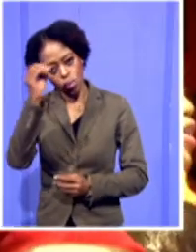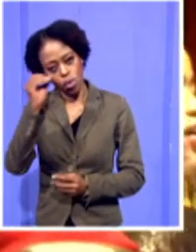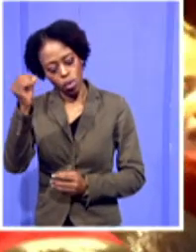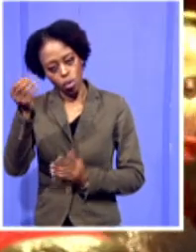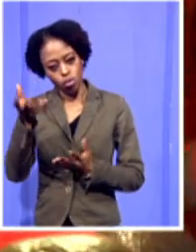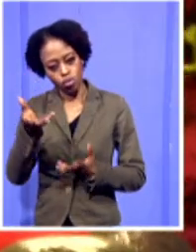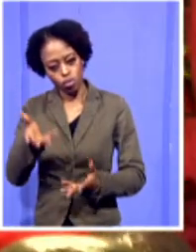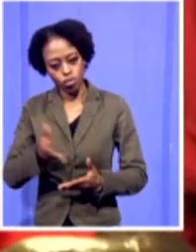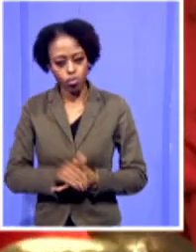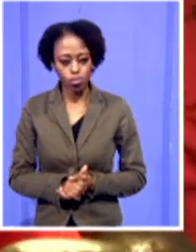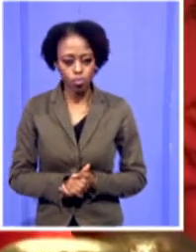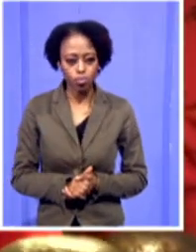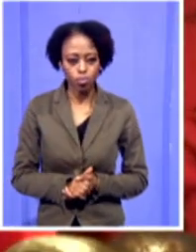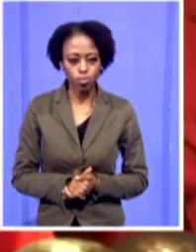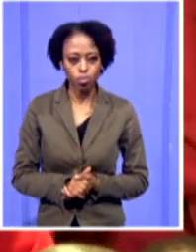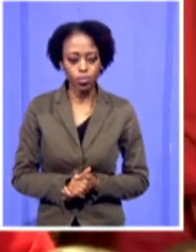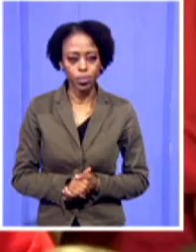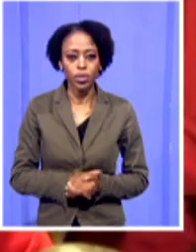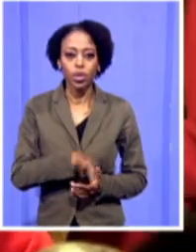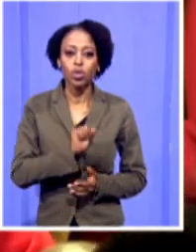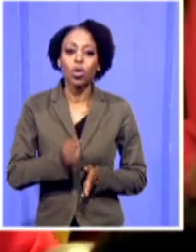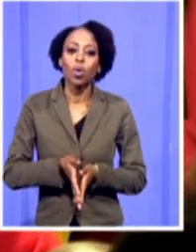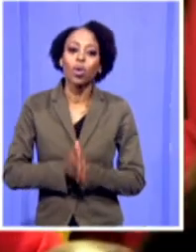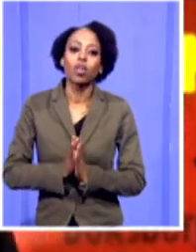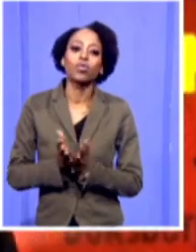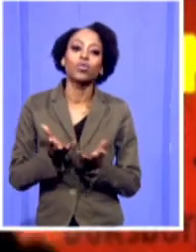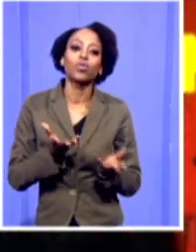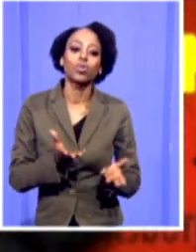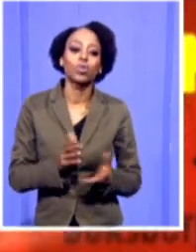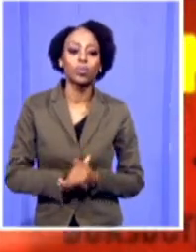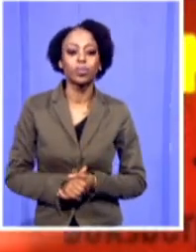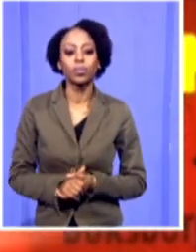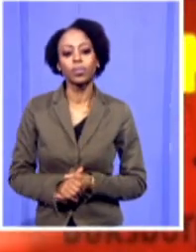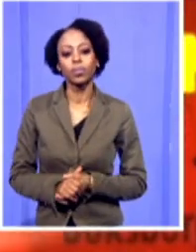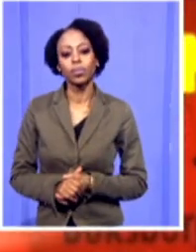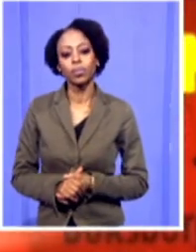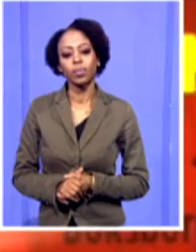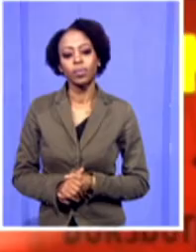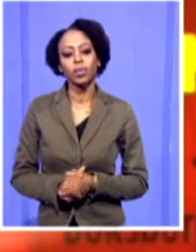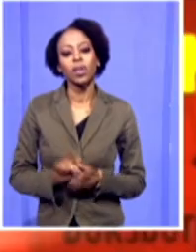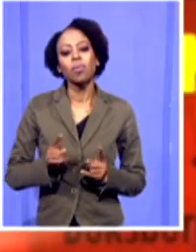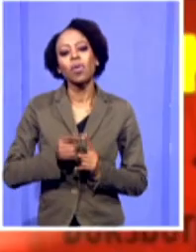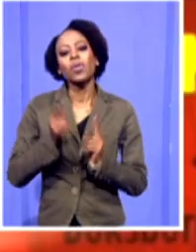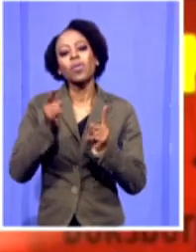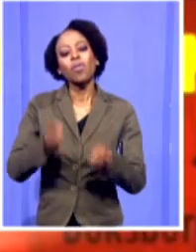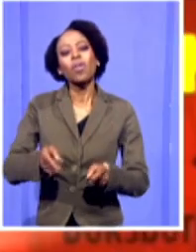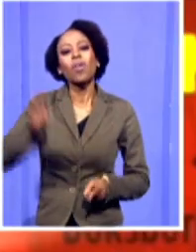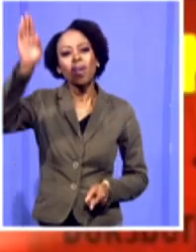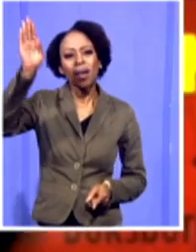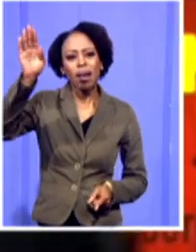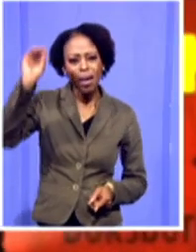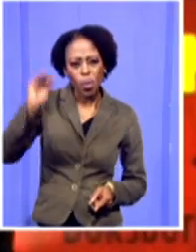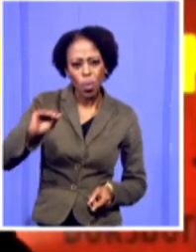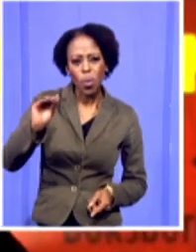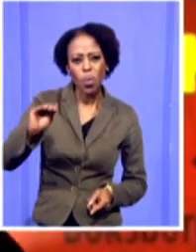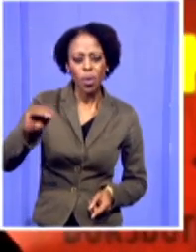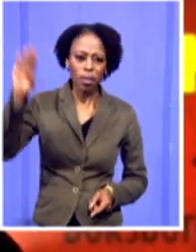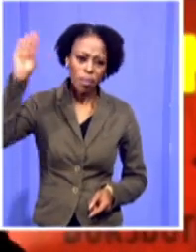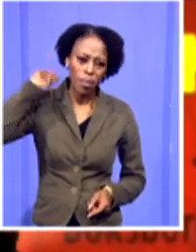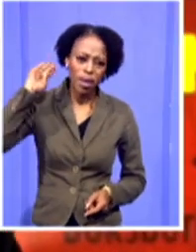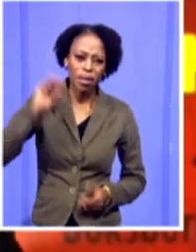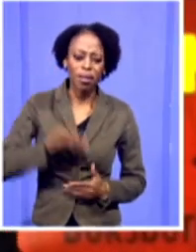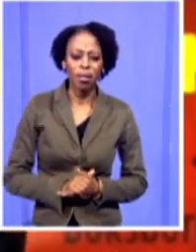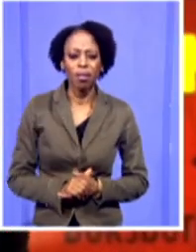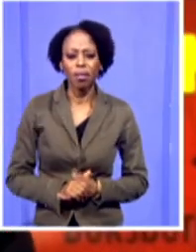parent. So that is what we are pleading for. Thank you, Chair. There was a point of order there. There was a hand there at the back.